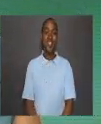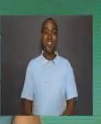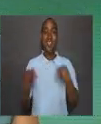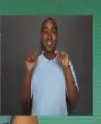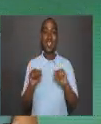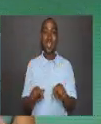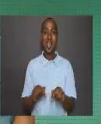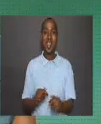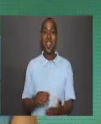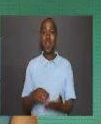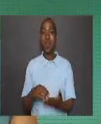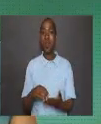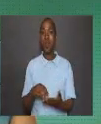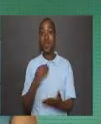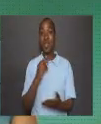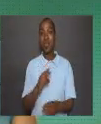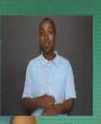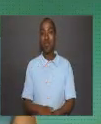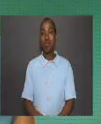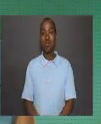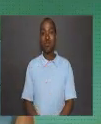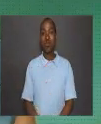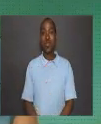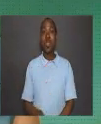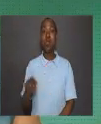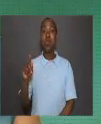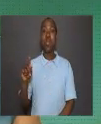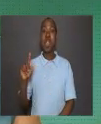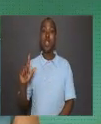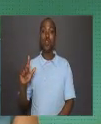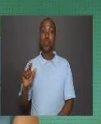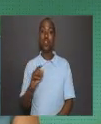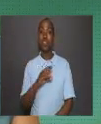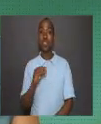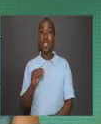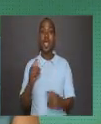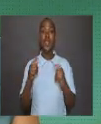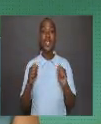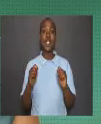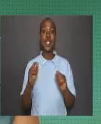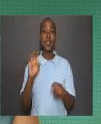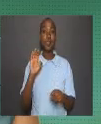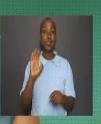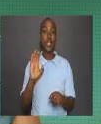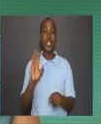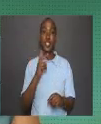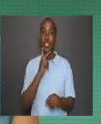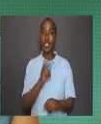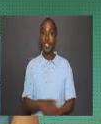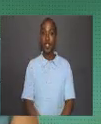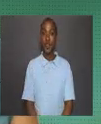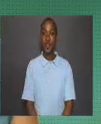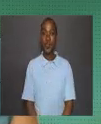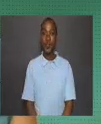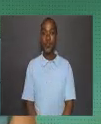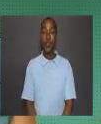Today, we will be studying plasmolysis and turgor pressure. We